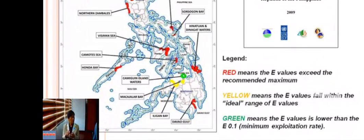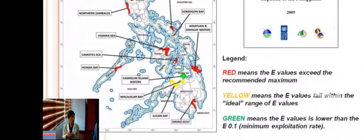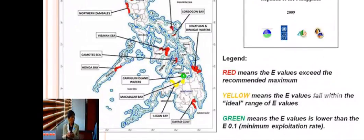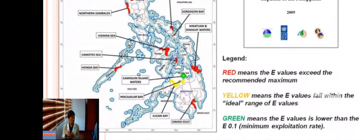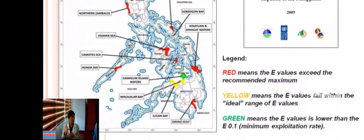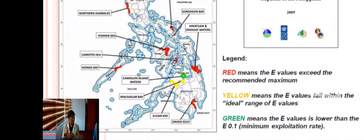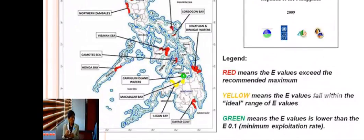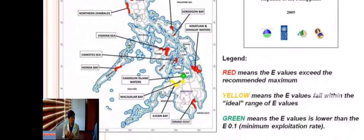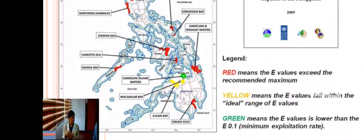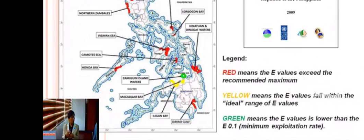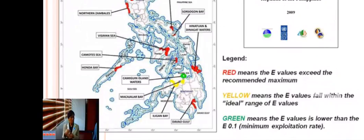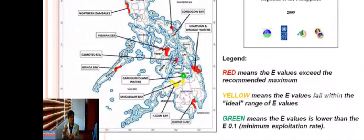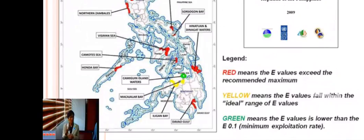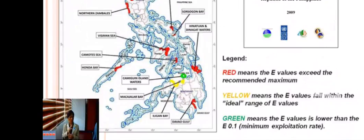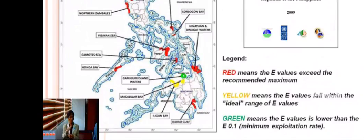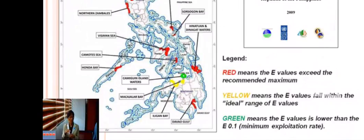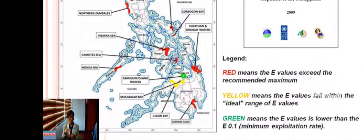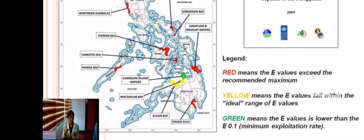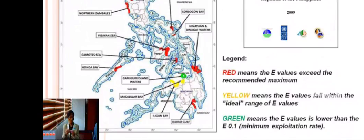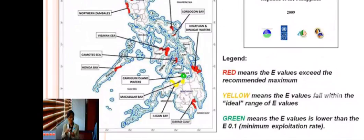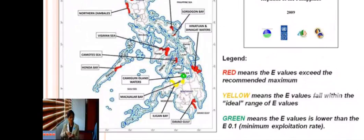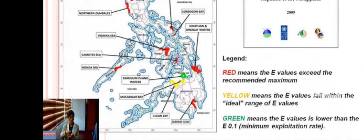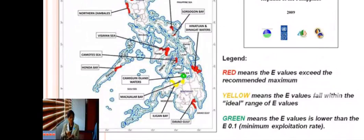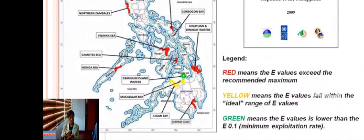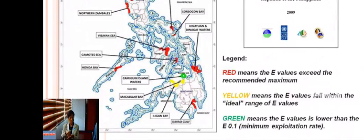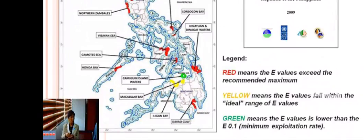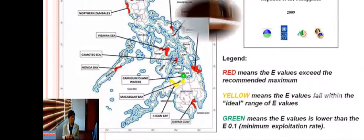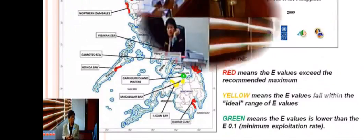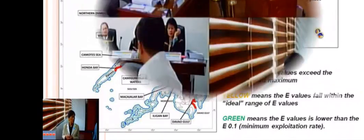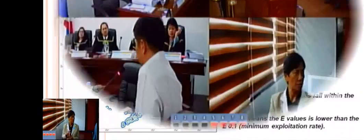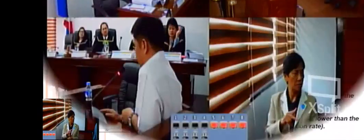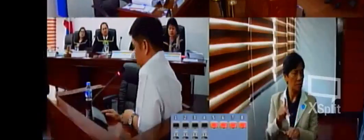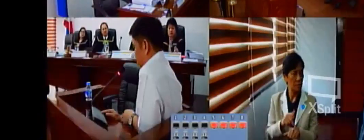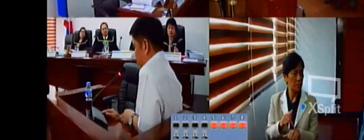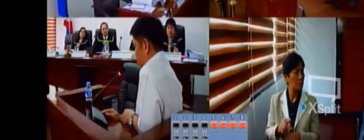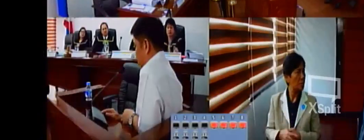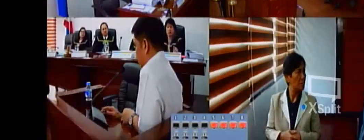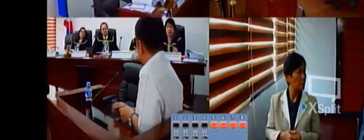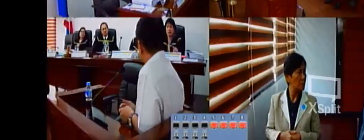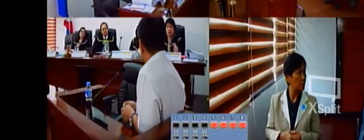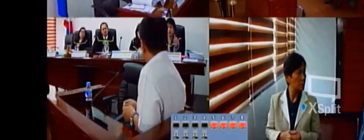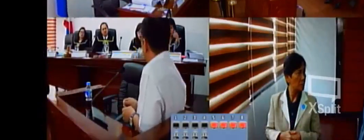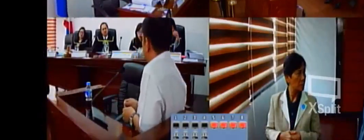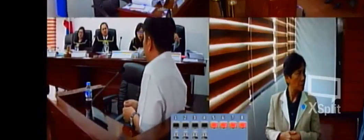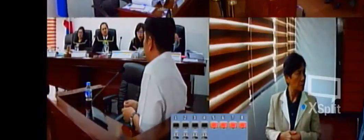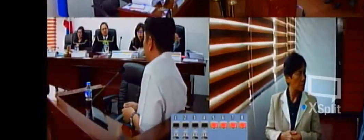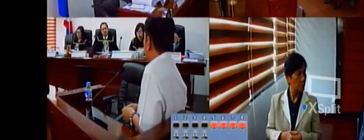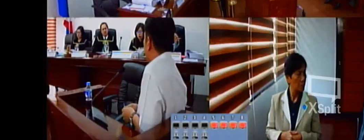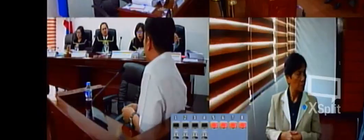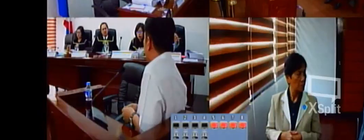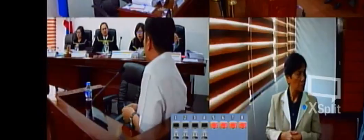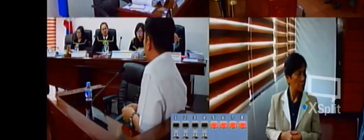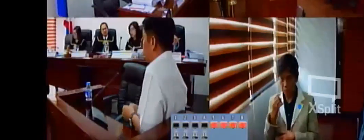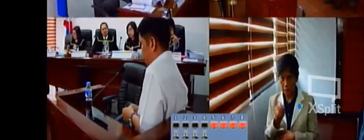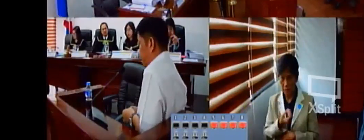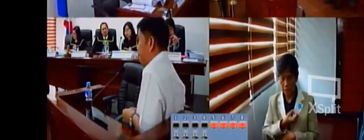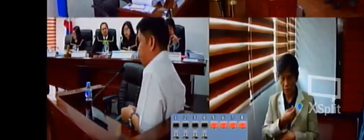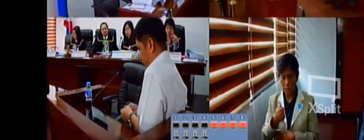vulnerable than the other countries. Follow-up questions. is our being an